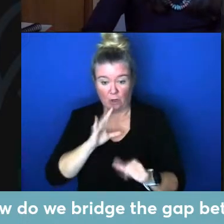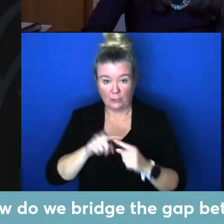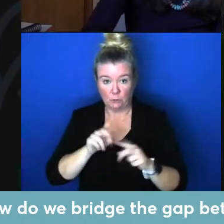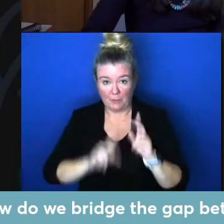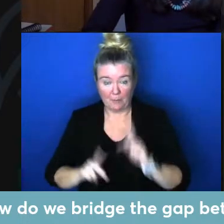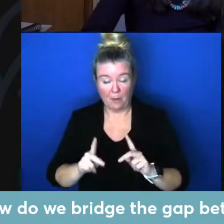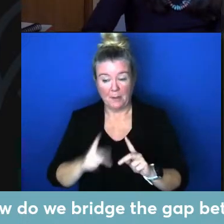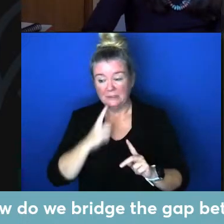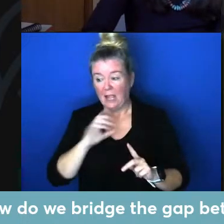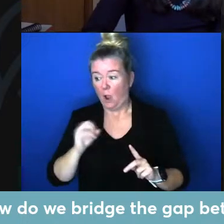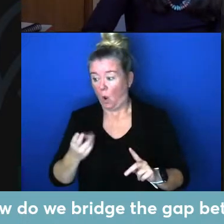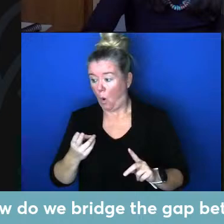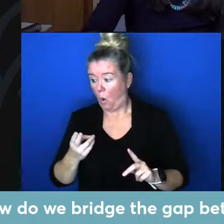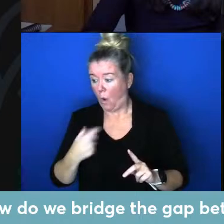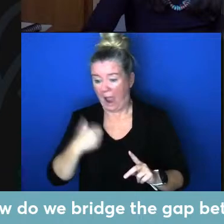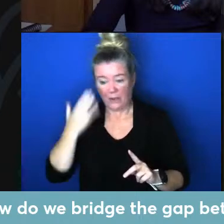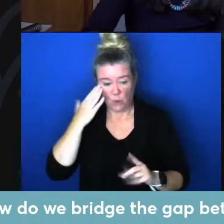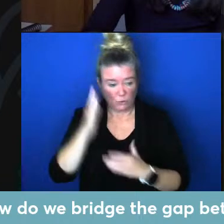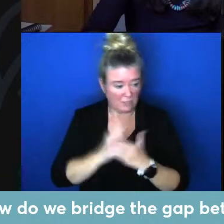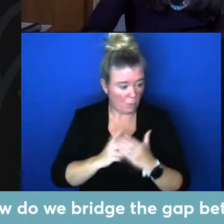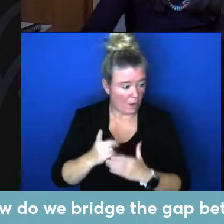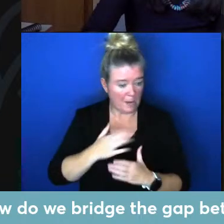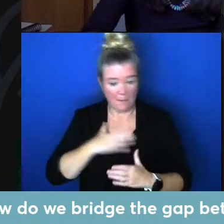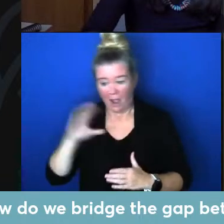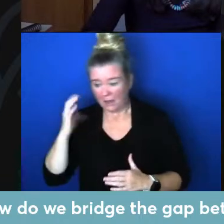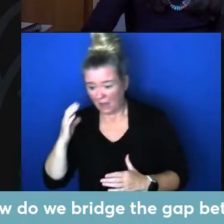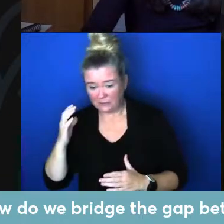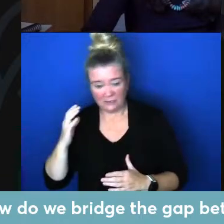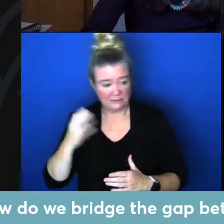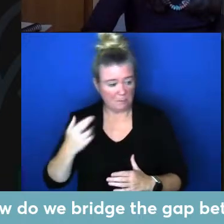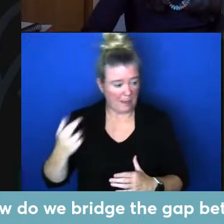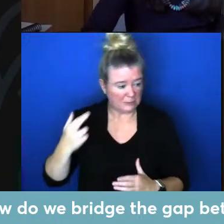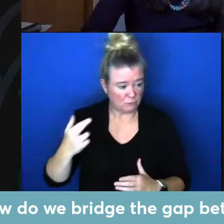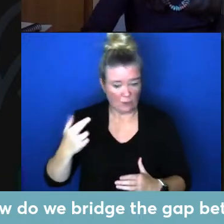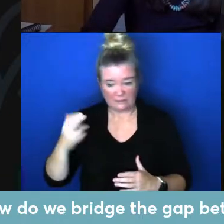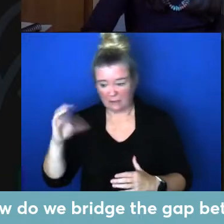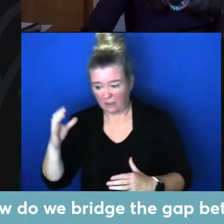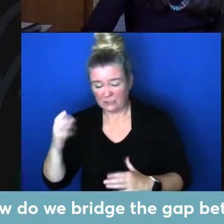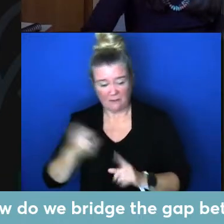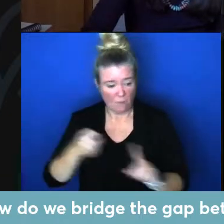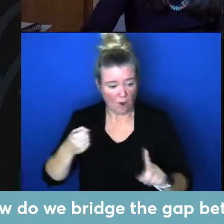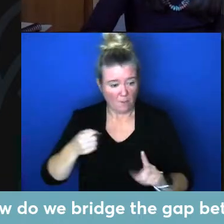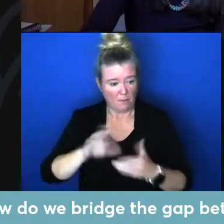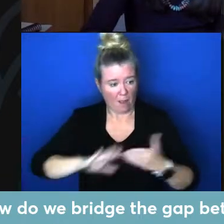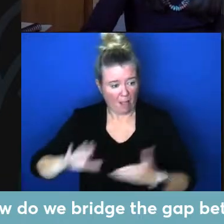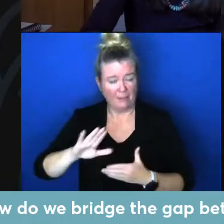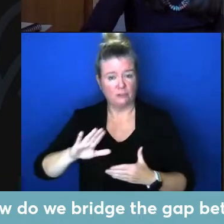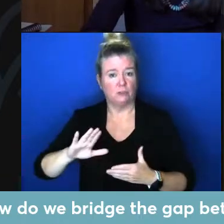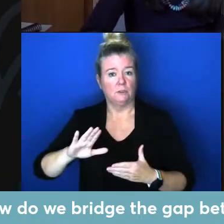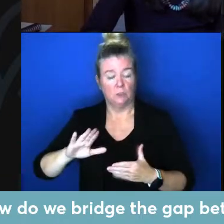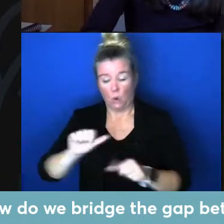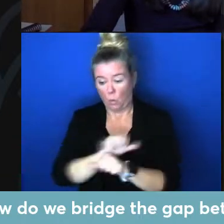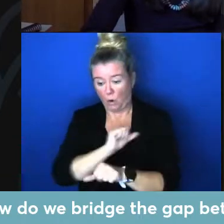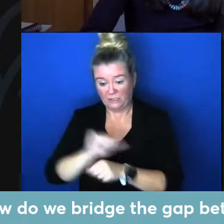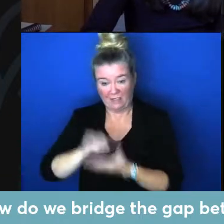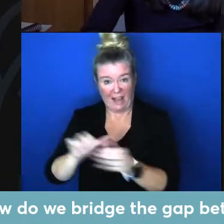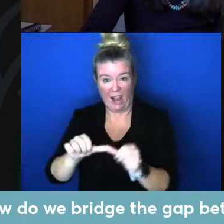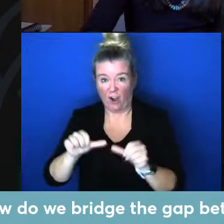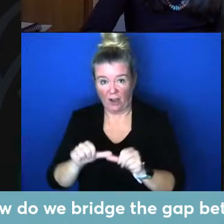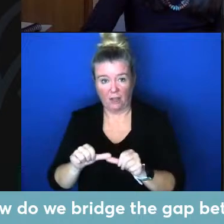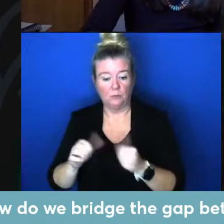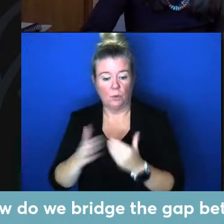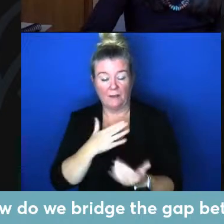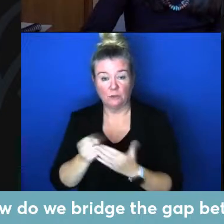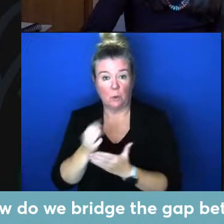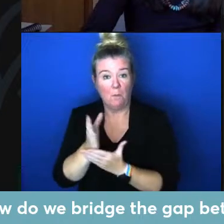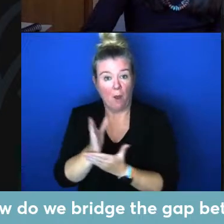people are like, oh, I know somebody. My cousin's best friend's cousin from college works in that area. So part